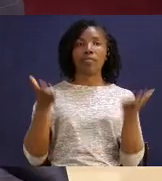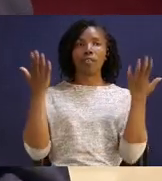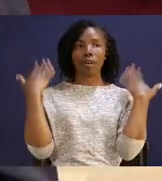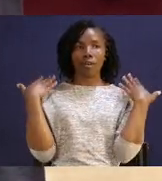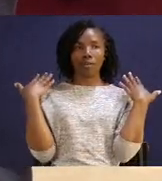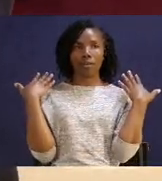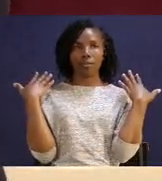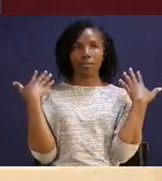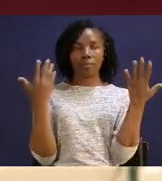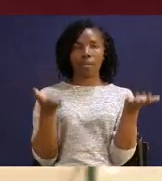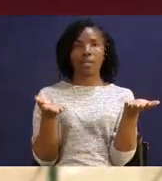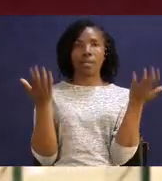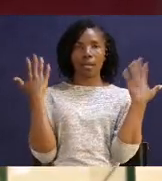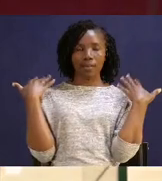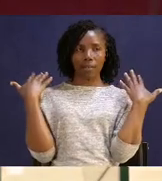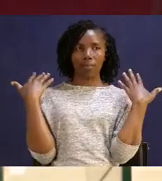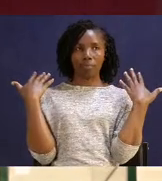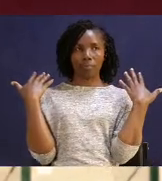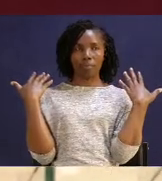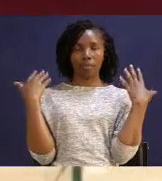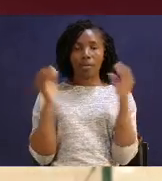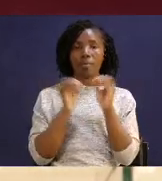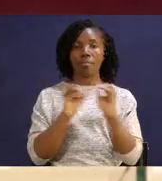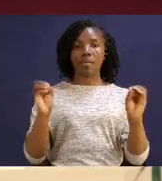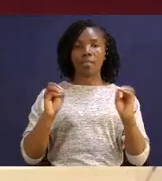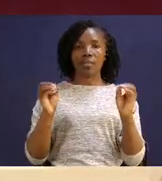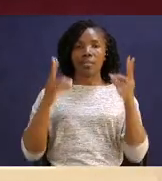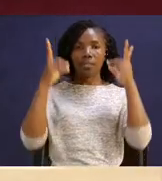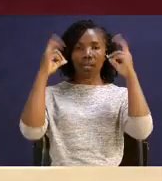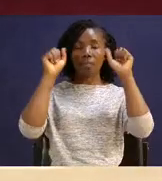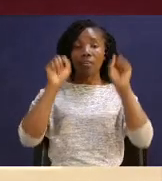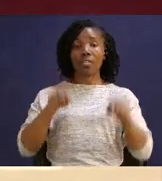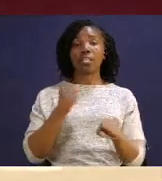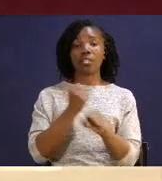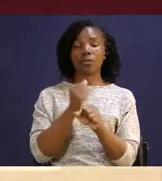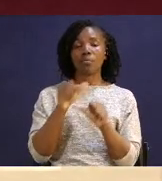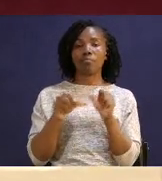forever and ever. And there's nothing the devil can do about it.